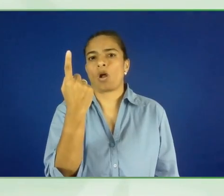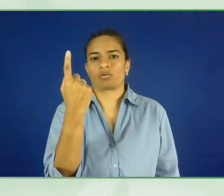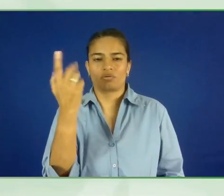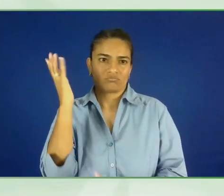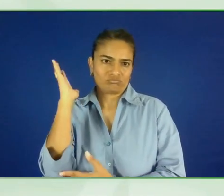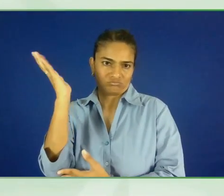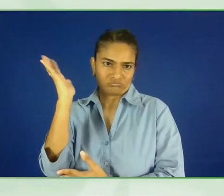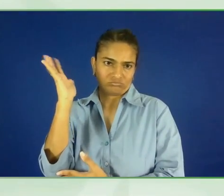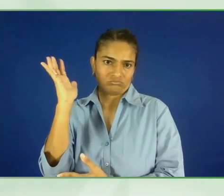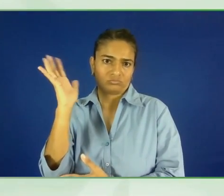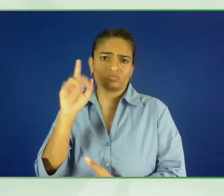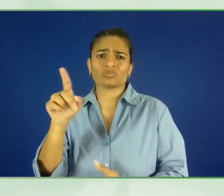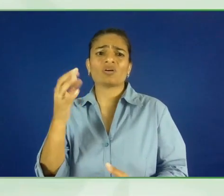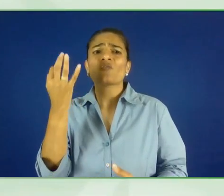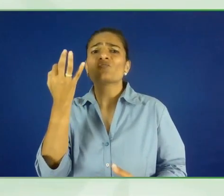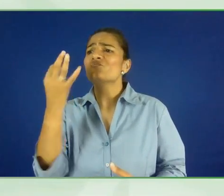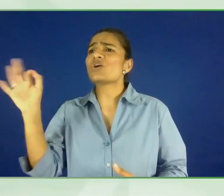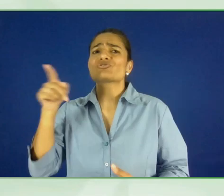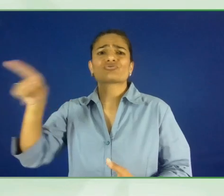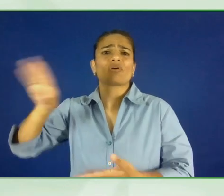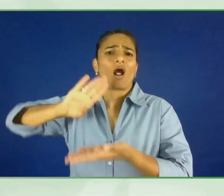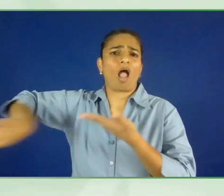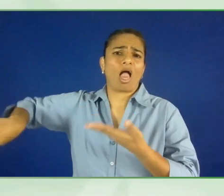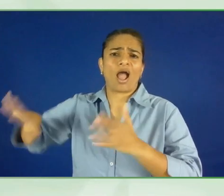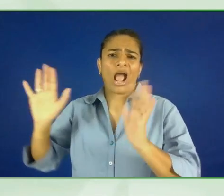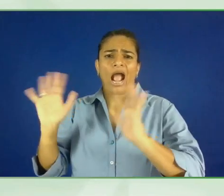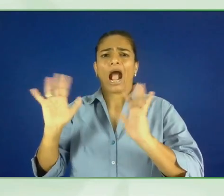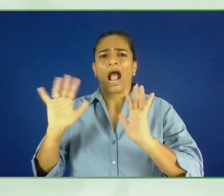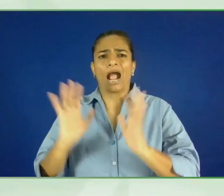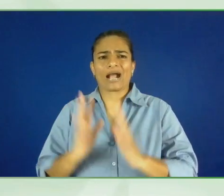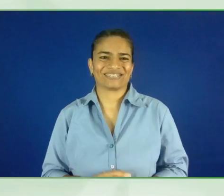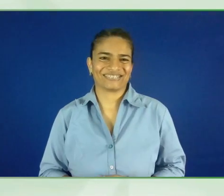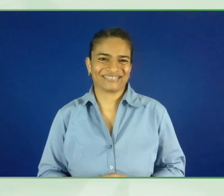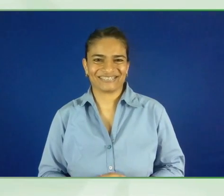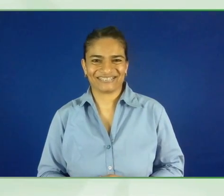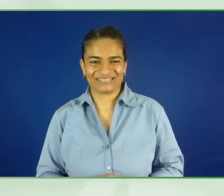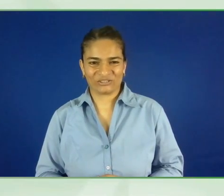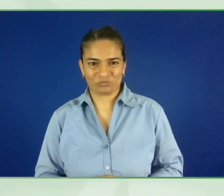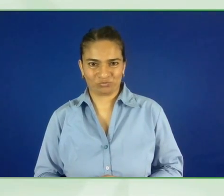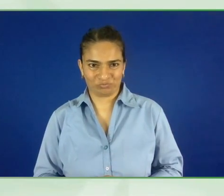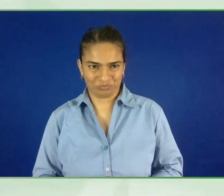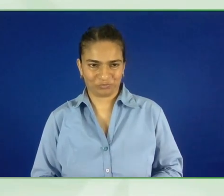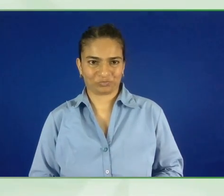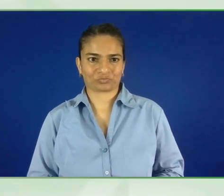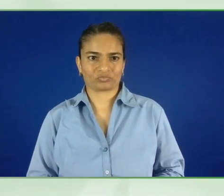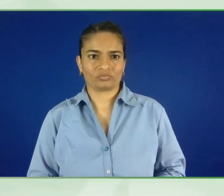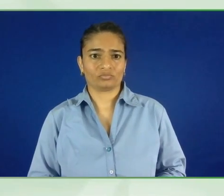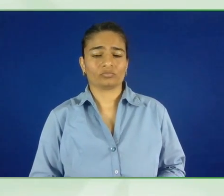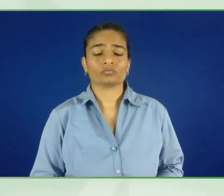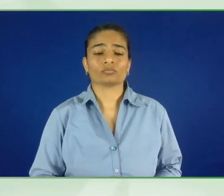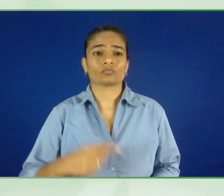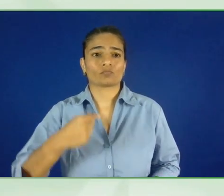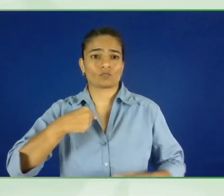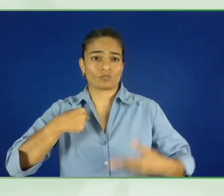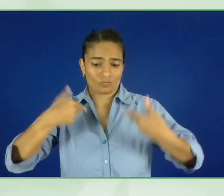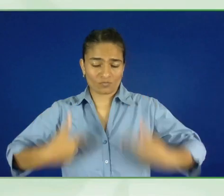revolution. Yes, sorry. Yeah, I'm the French speaker from the association 100%